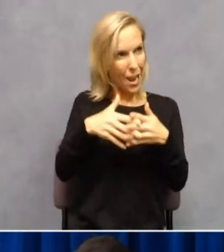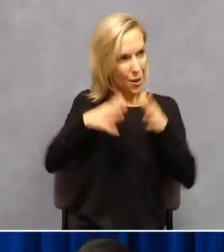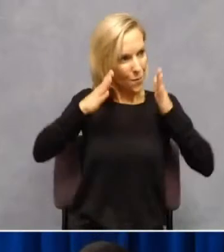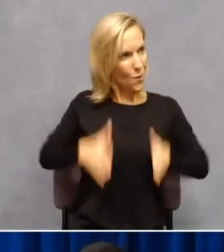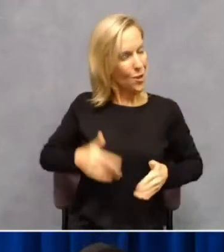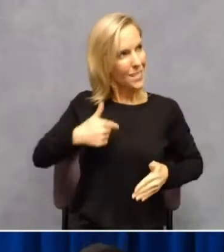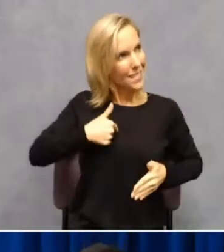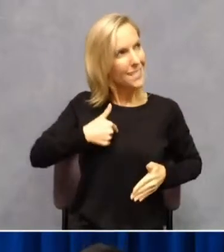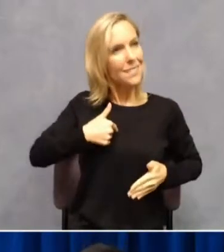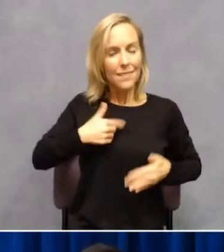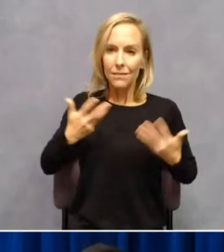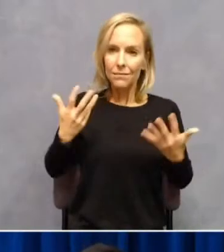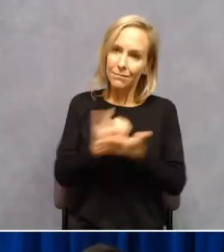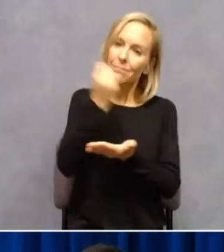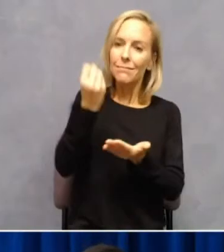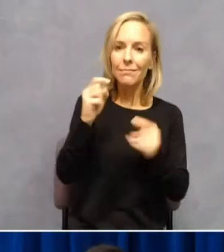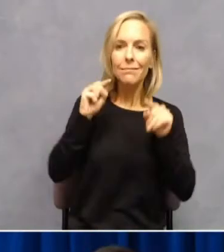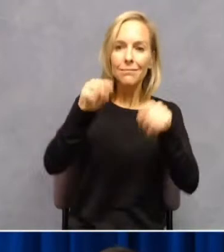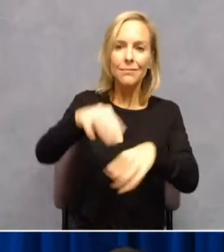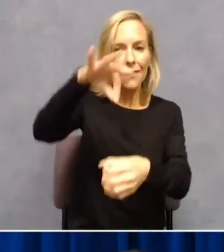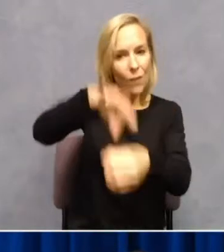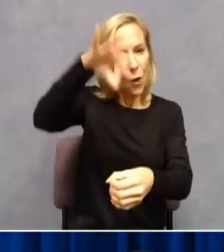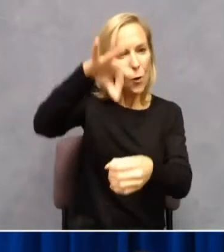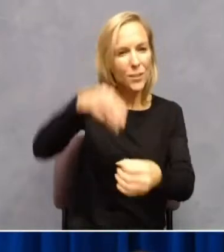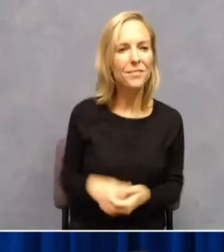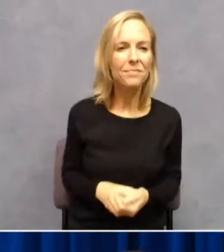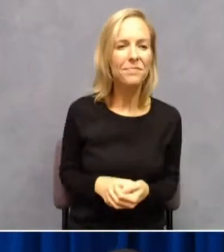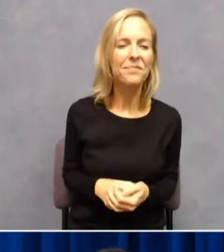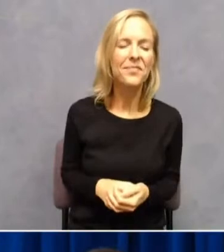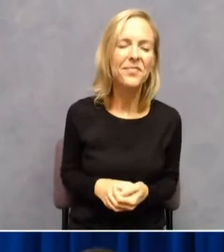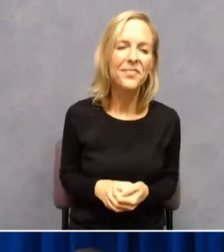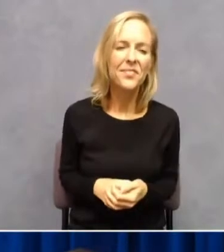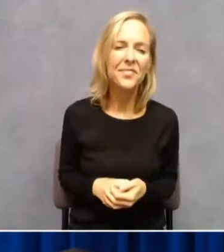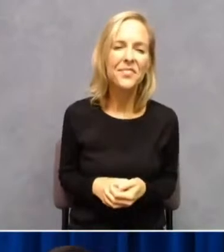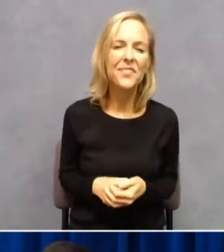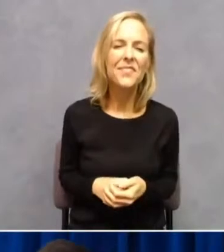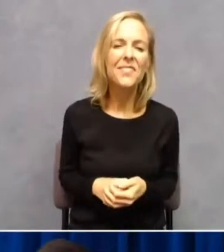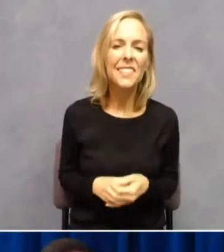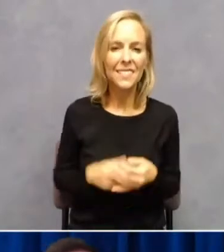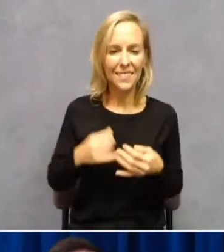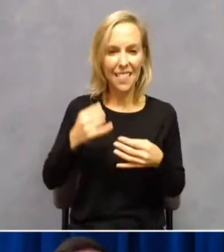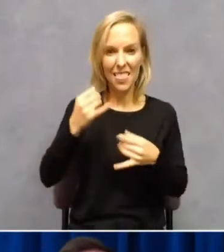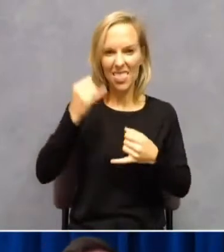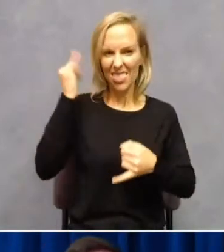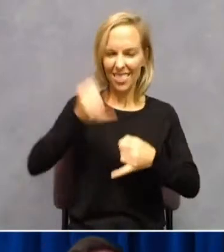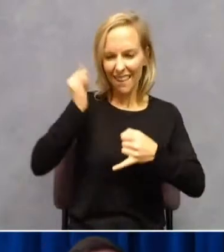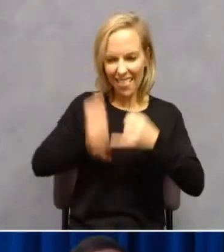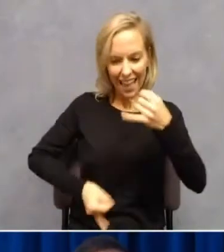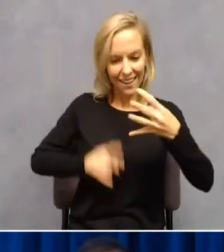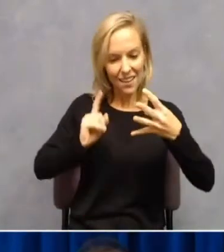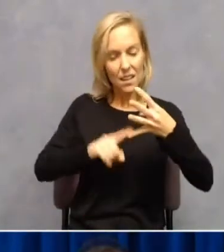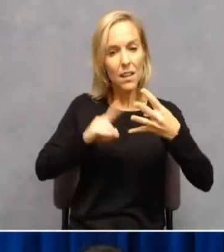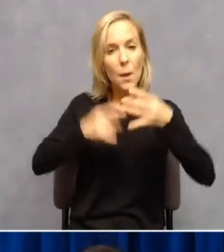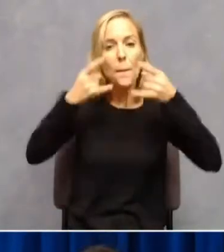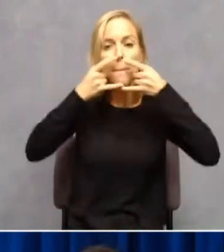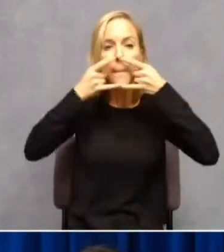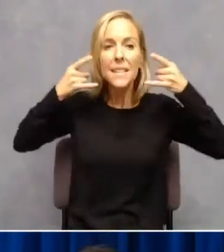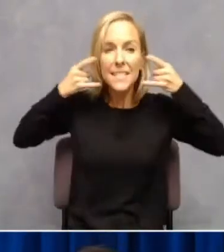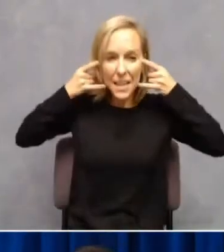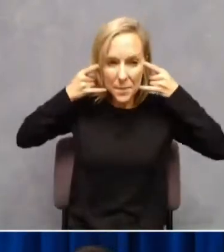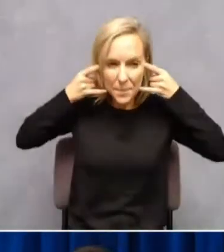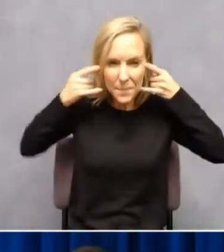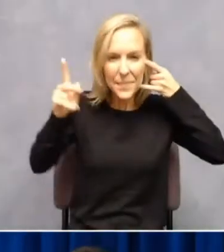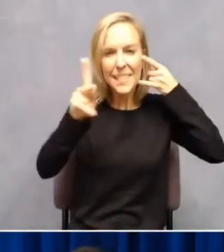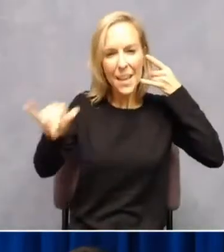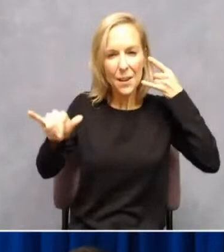and vote. All right, and last is Mask Up KY. When we encourage everybody